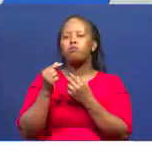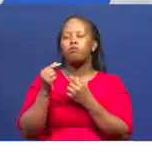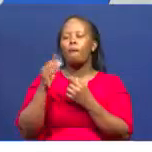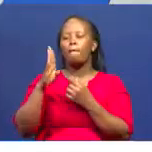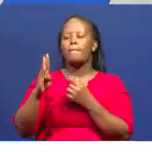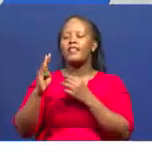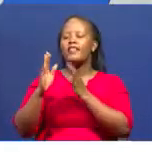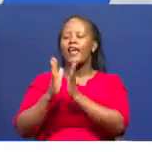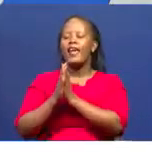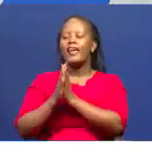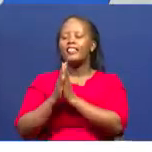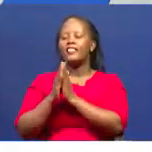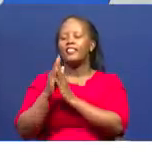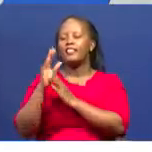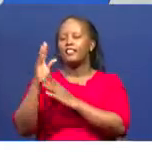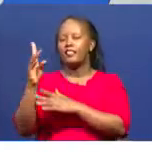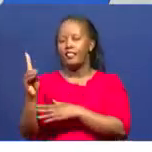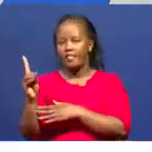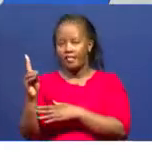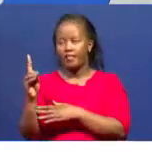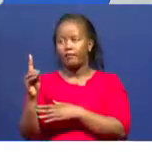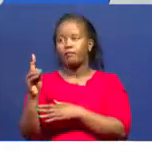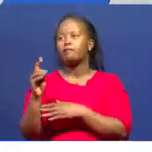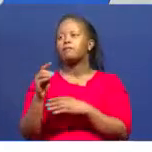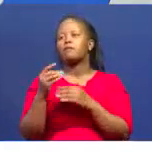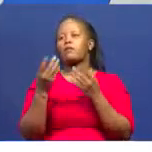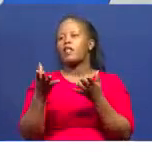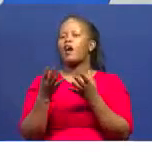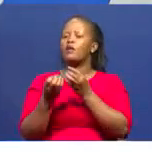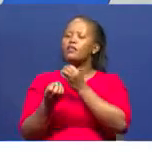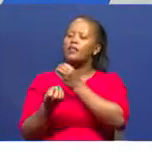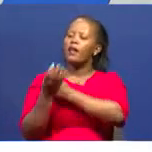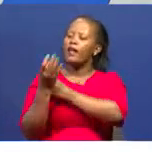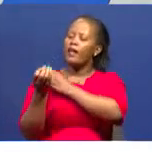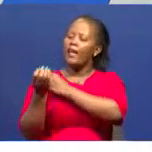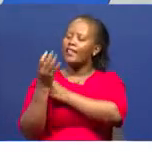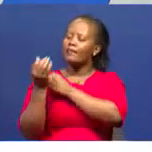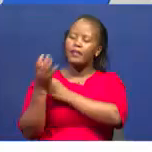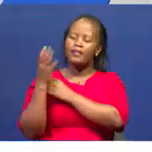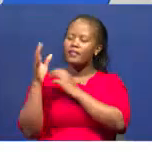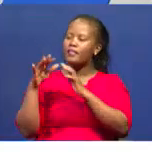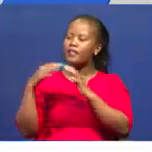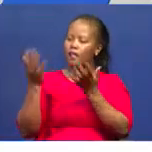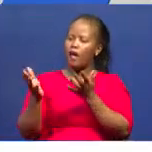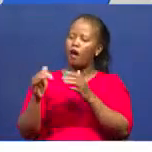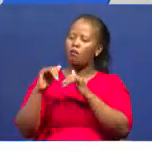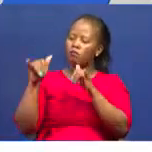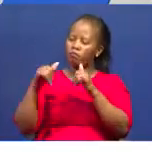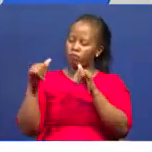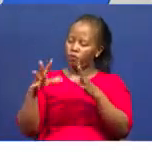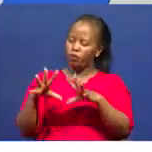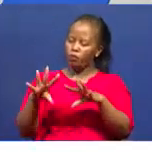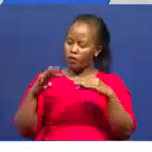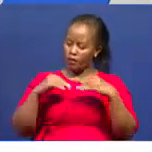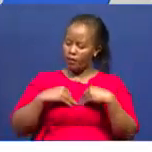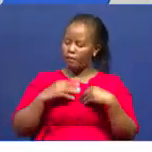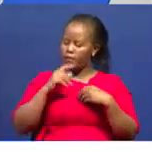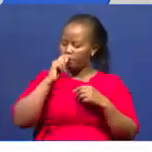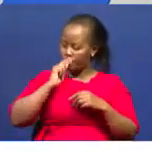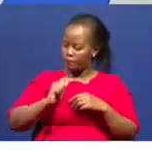Group B in Dar es Salaam, Group D in Zanzibar. Just give us a whole concept as to how the news was received in Tanzania because of